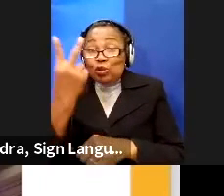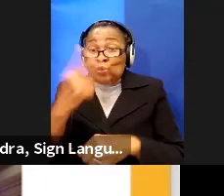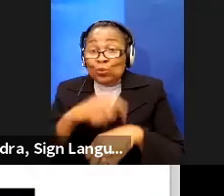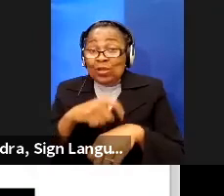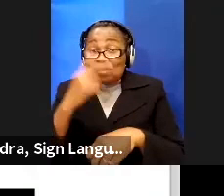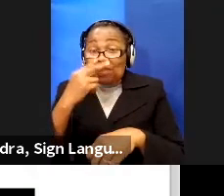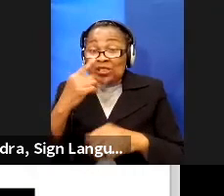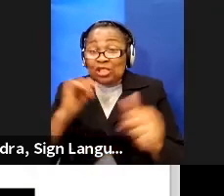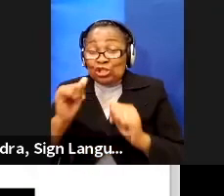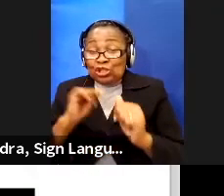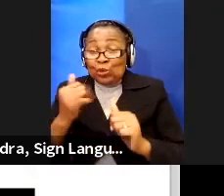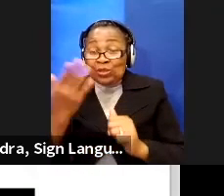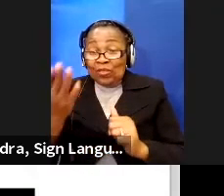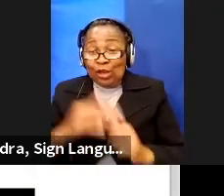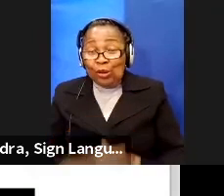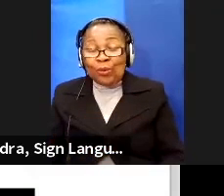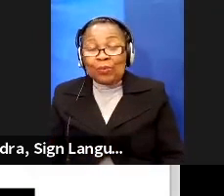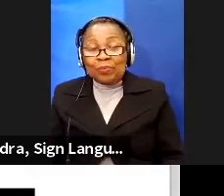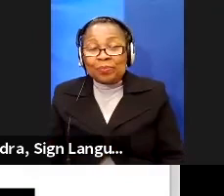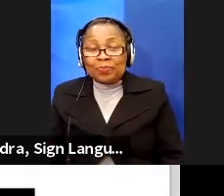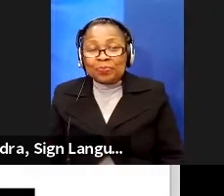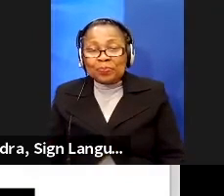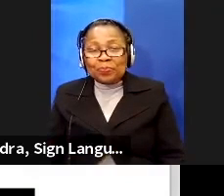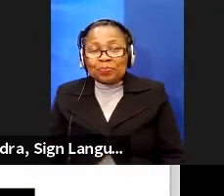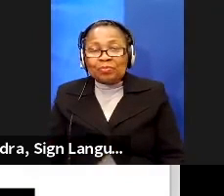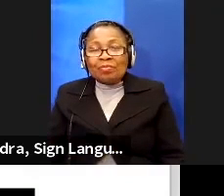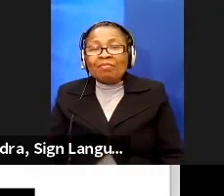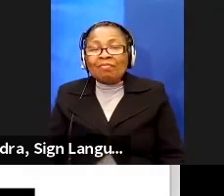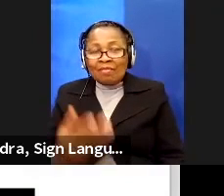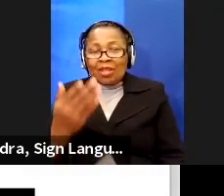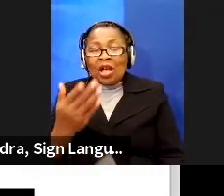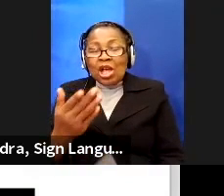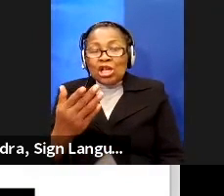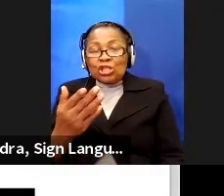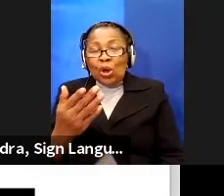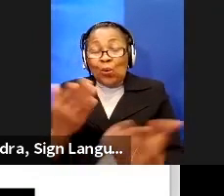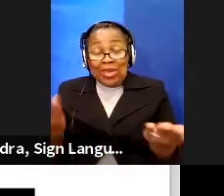Next slide. Okay. So here are some